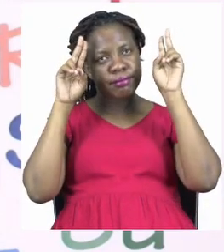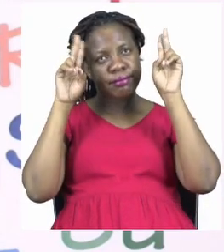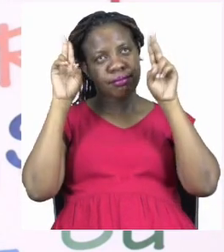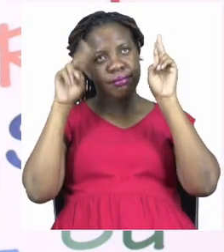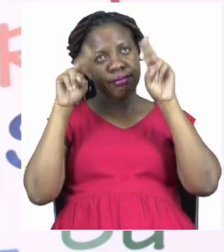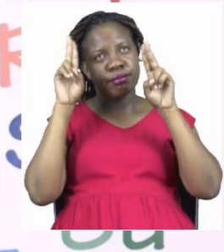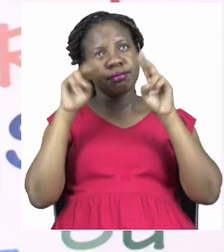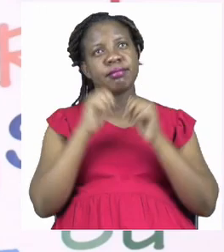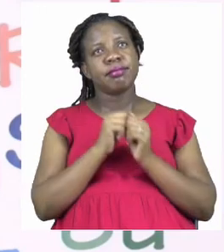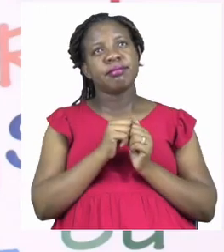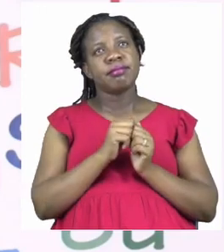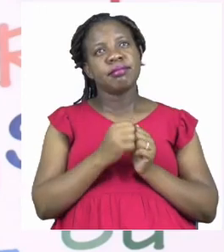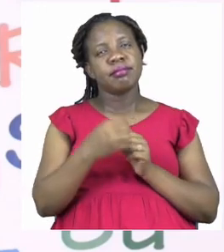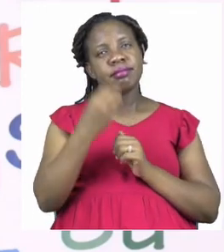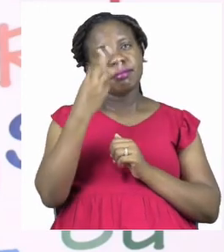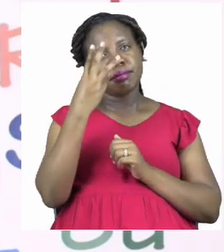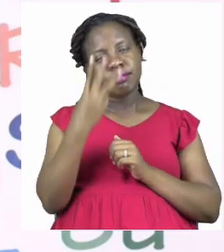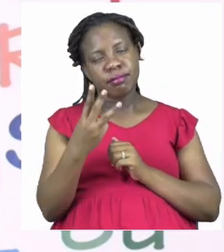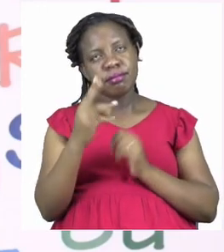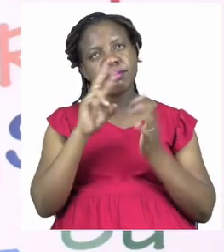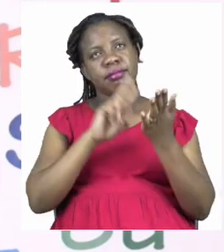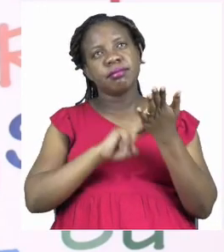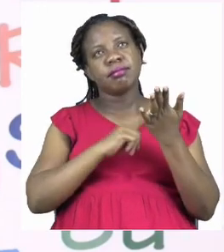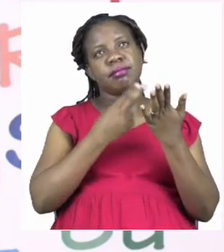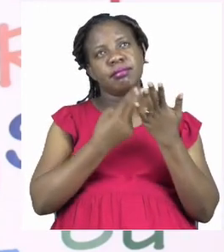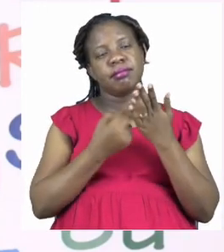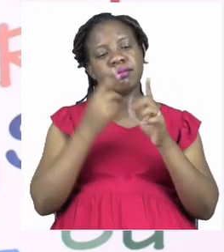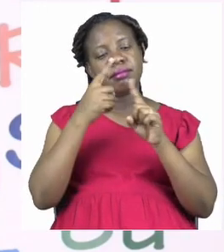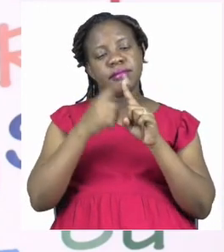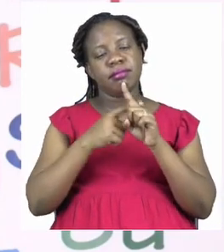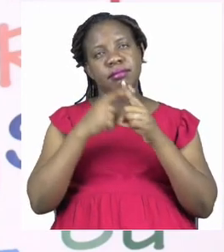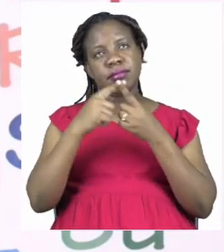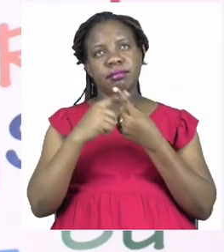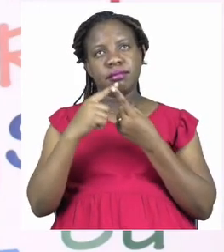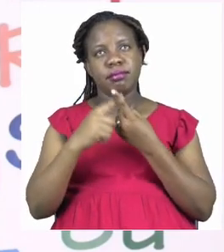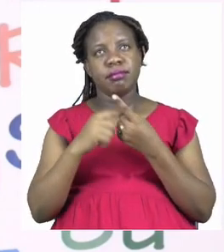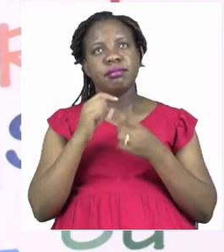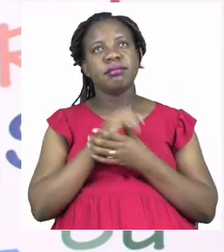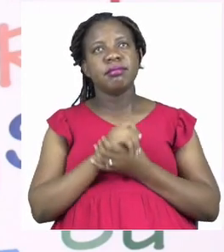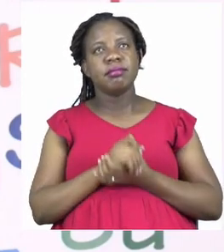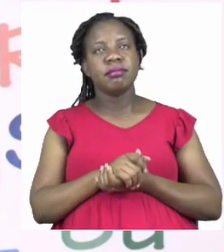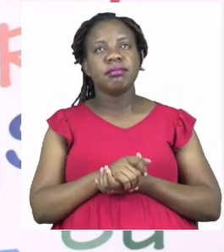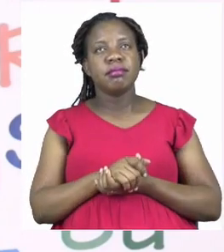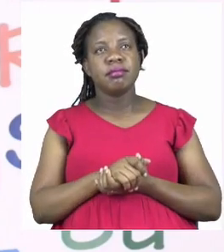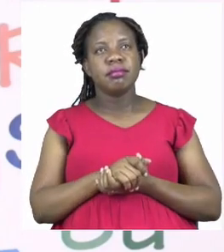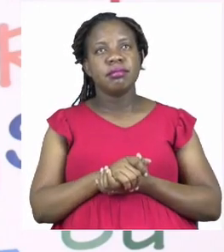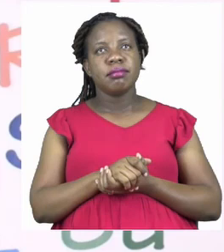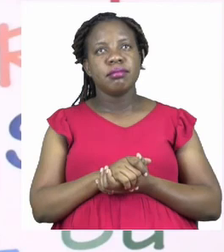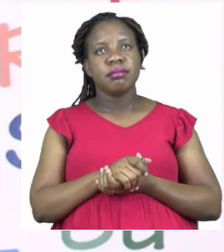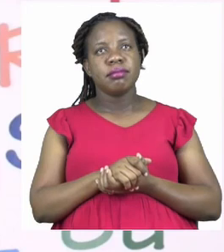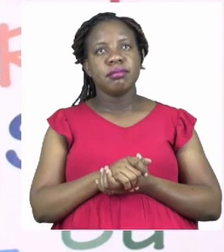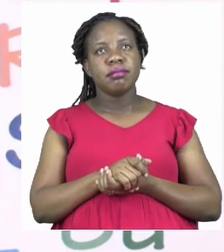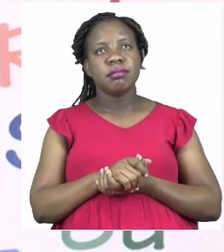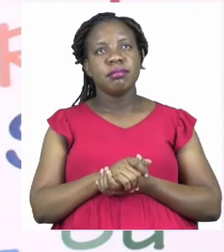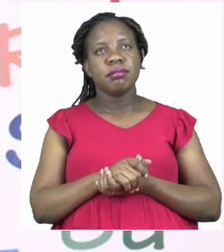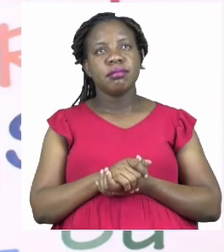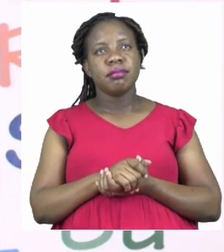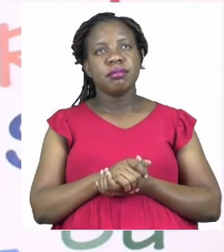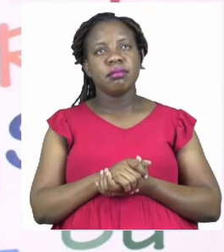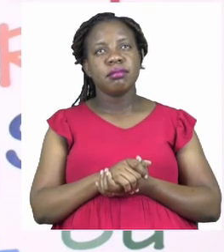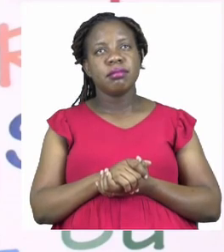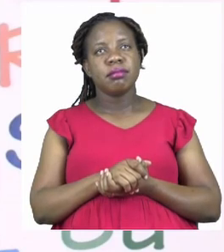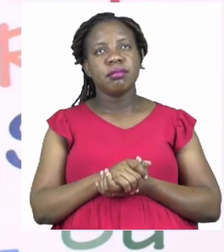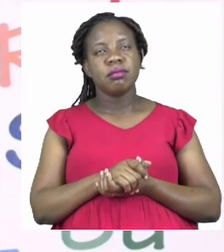representing how many carrots each rabbit eats a day. In order for us to find that out, we now need to draw our